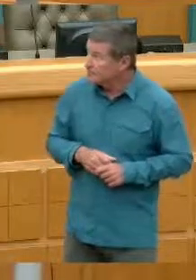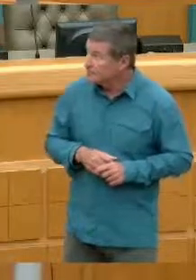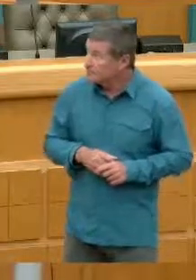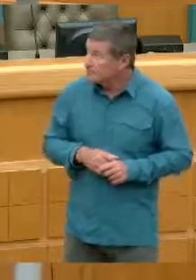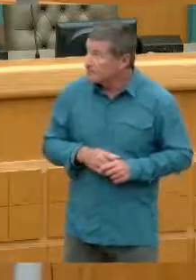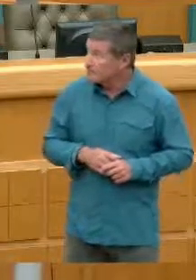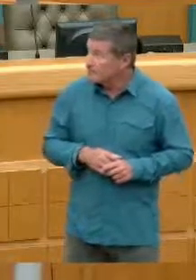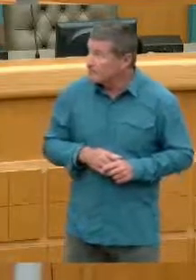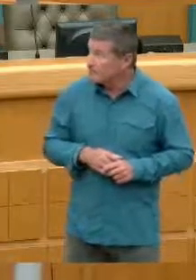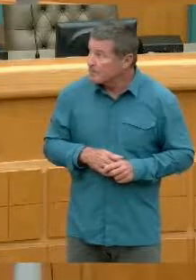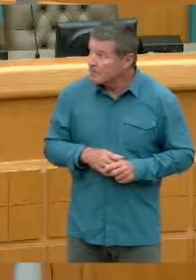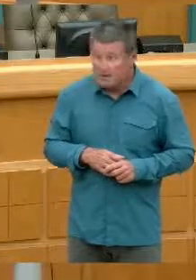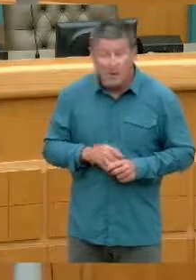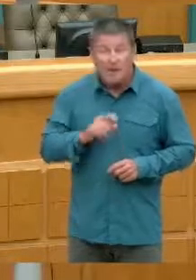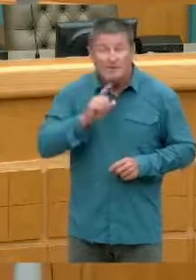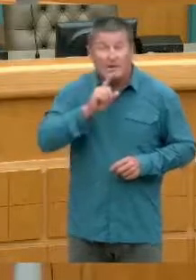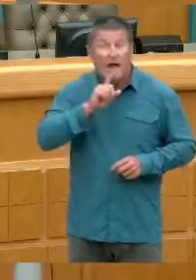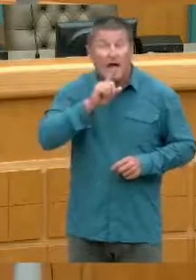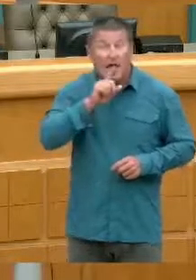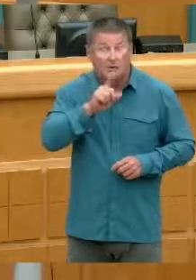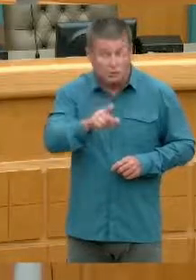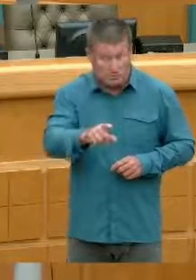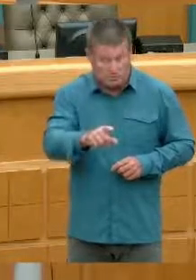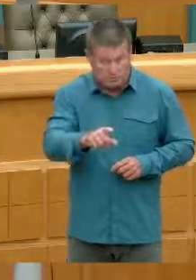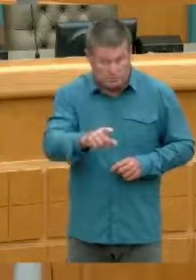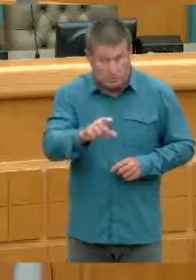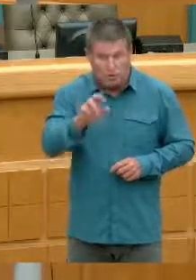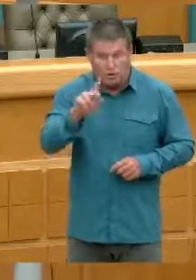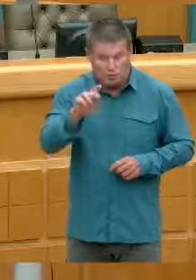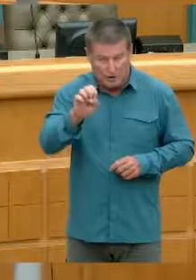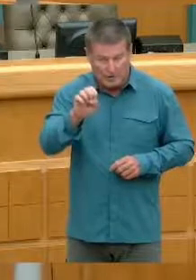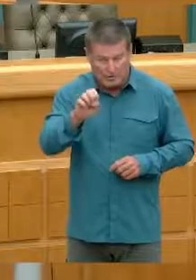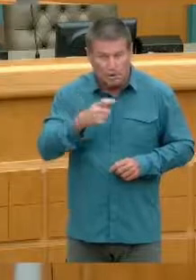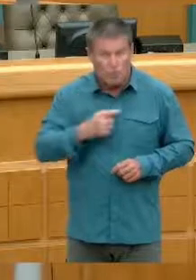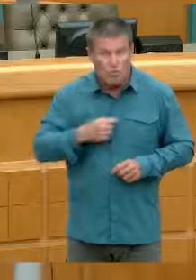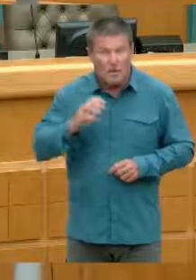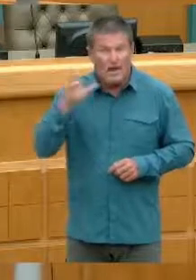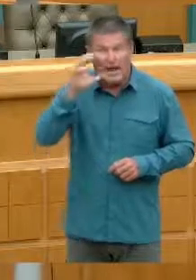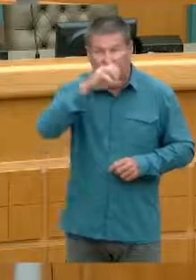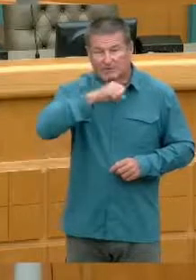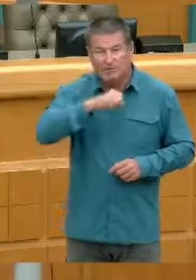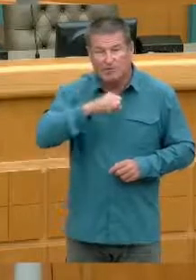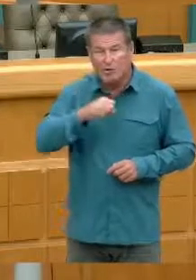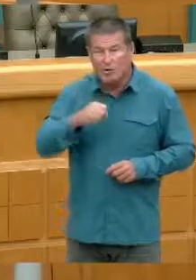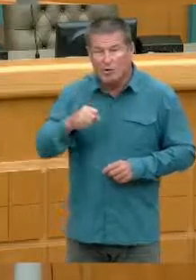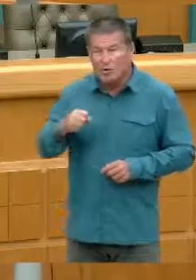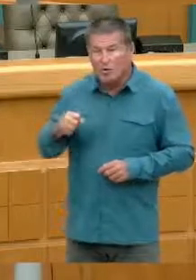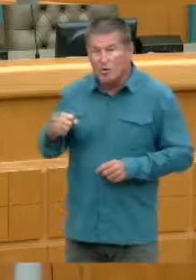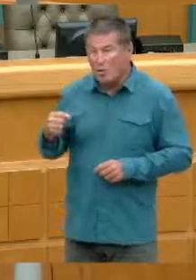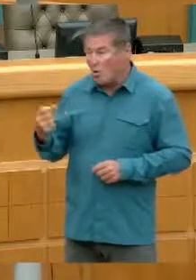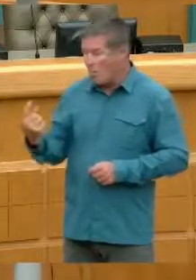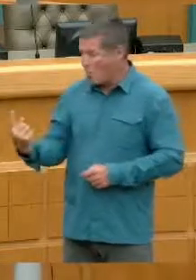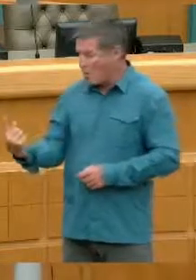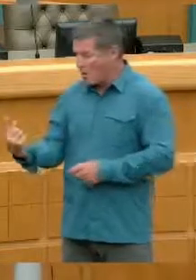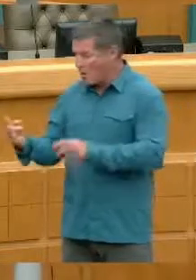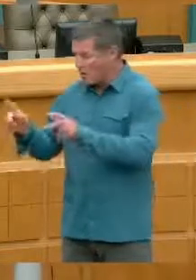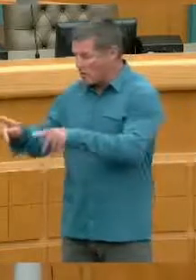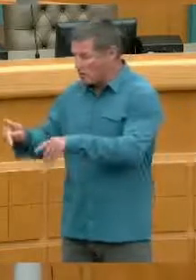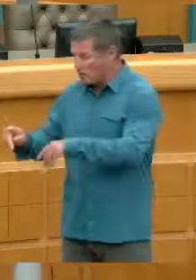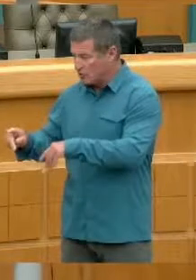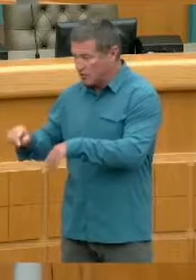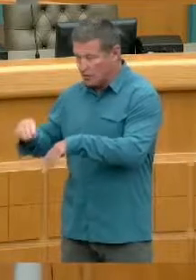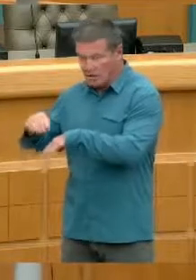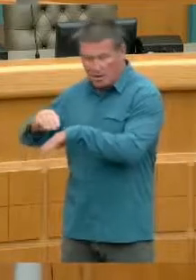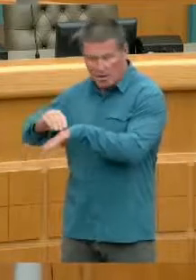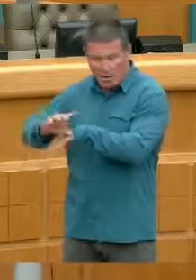us right now is what the actual transmission rate is. And so our estimate is somewhere between 1.3 and 1.6. Now,